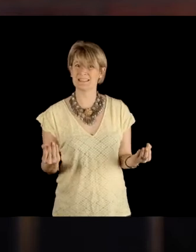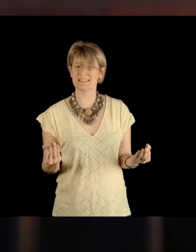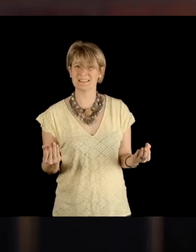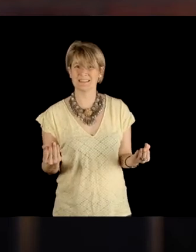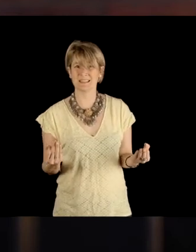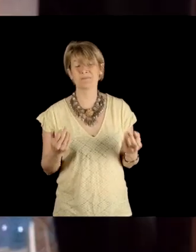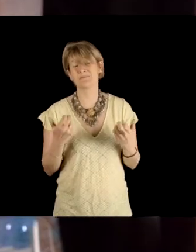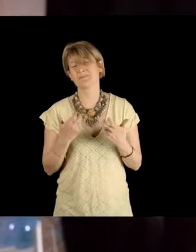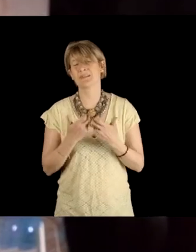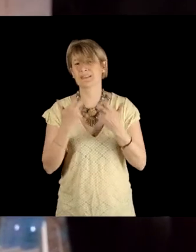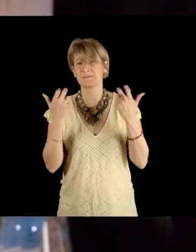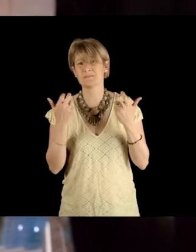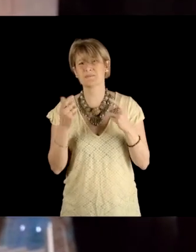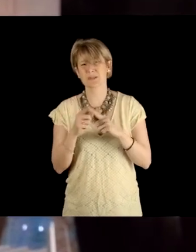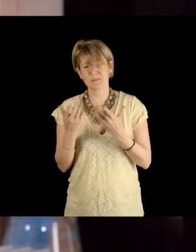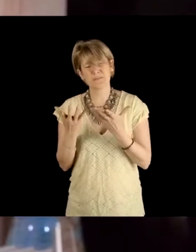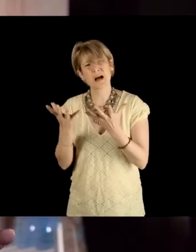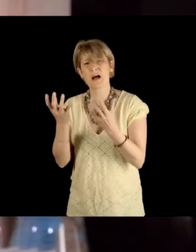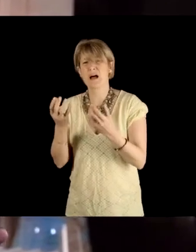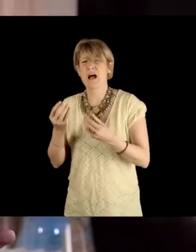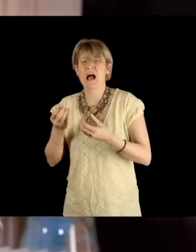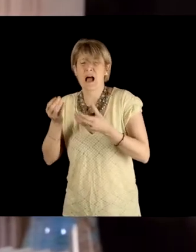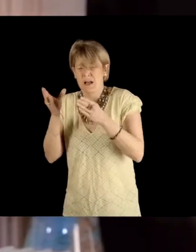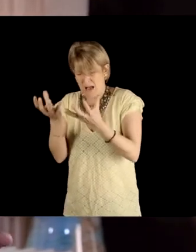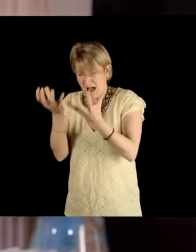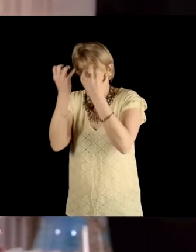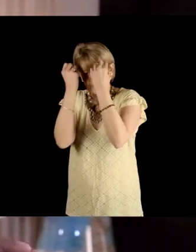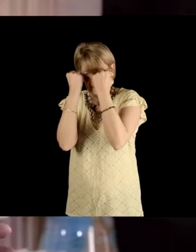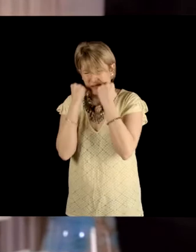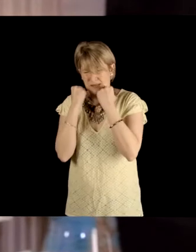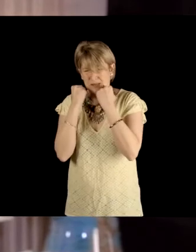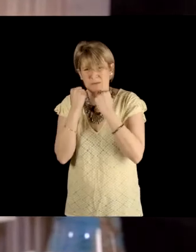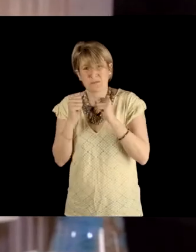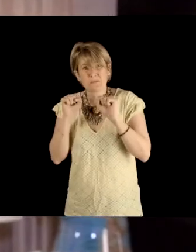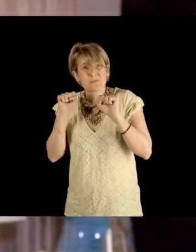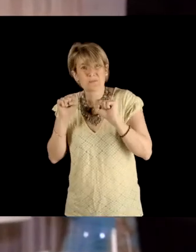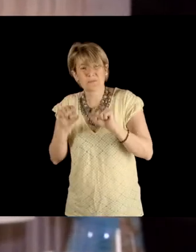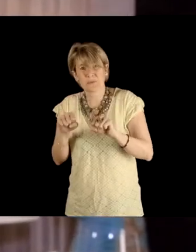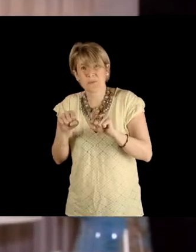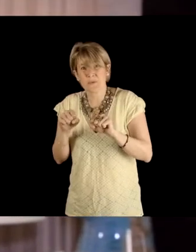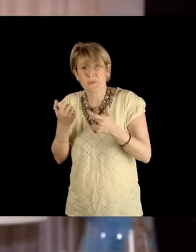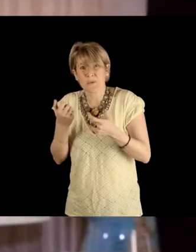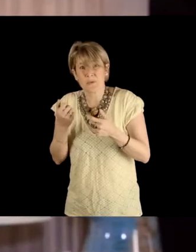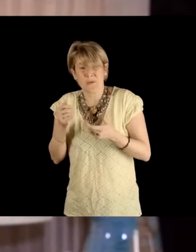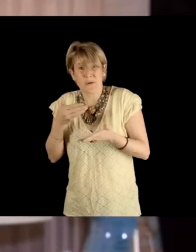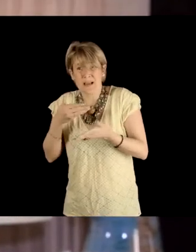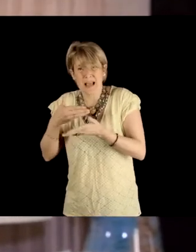gardener who would plant certain seeds in certain location at certain time, in such a way the beautiful garden can